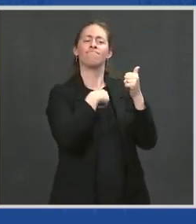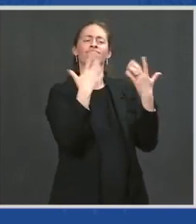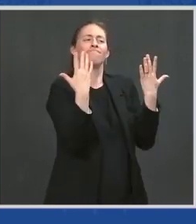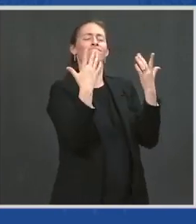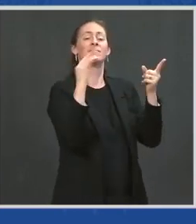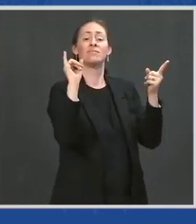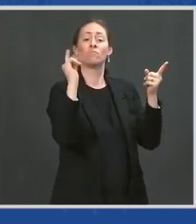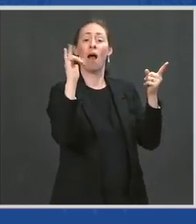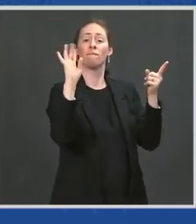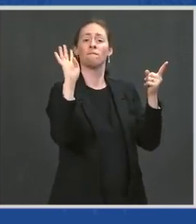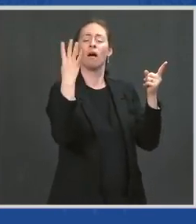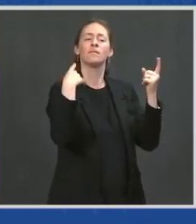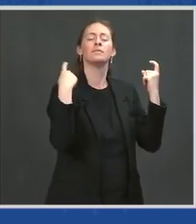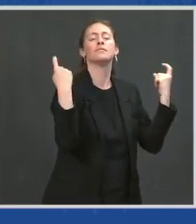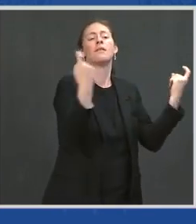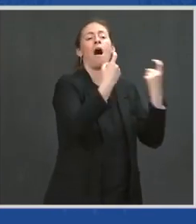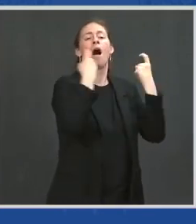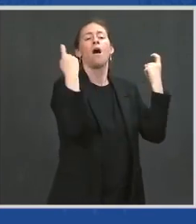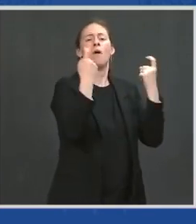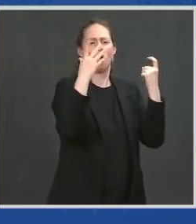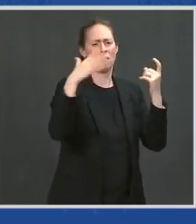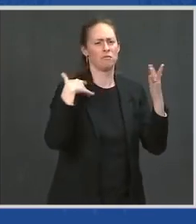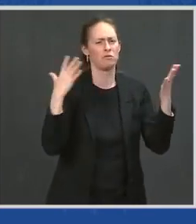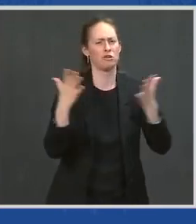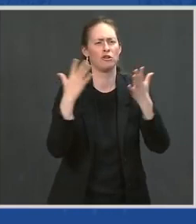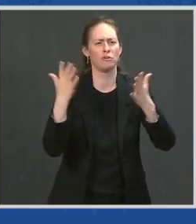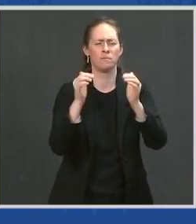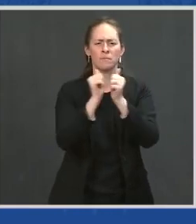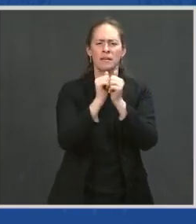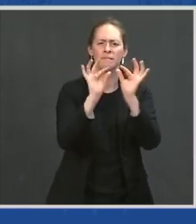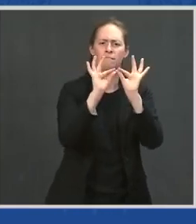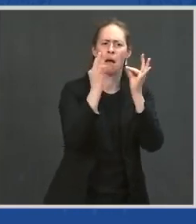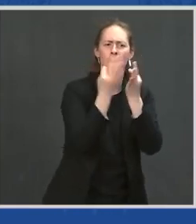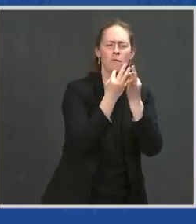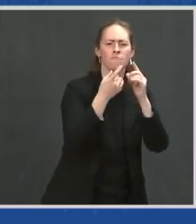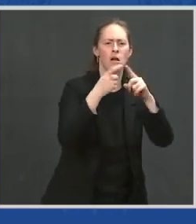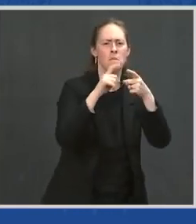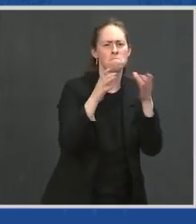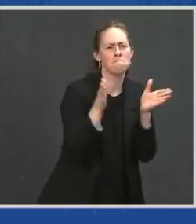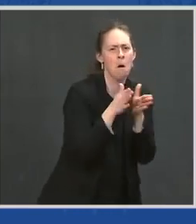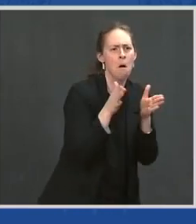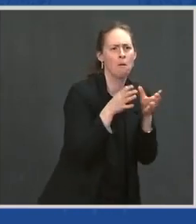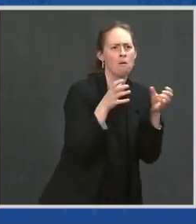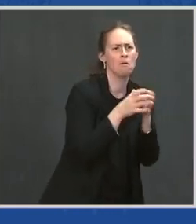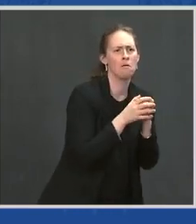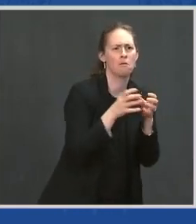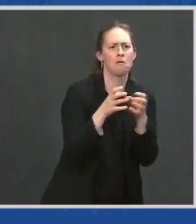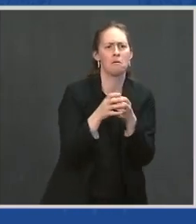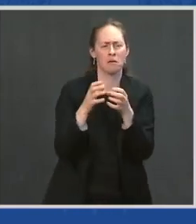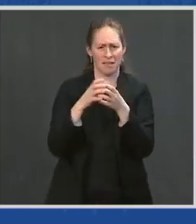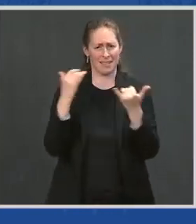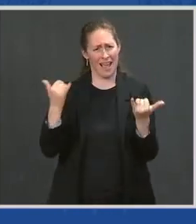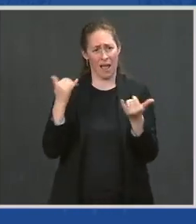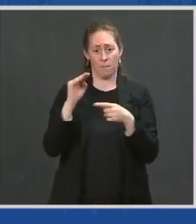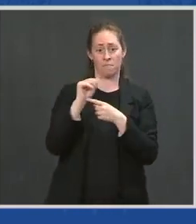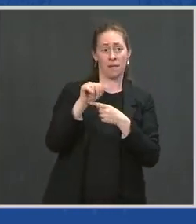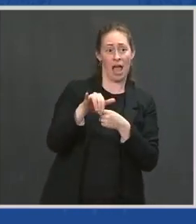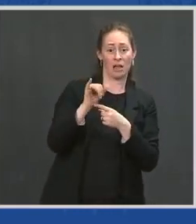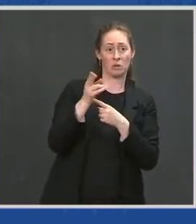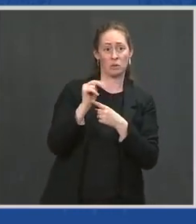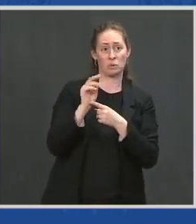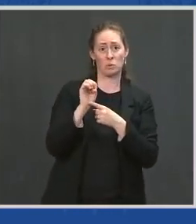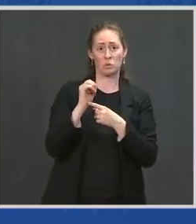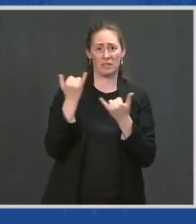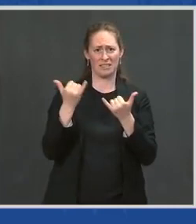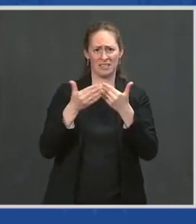and friends in small groups, we still have more to do in the months of May and June. We all need to mask